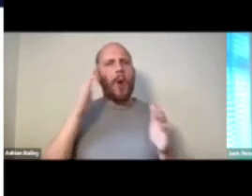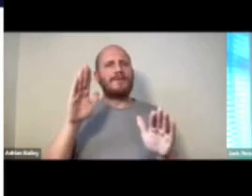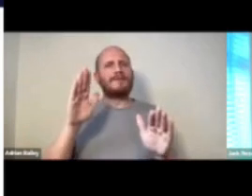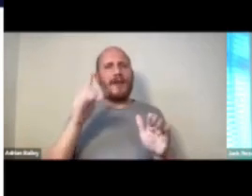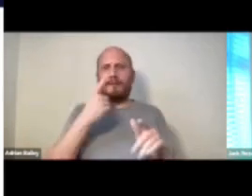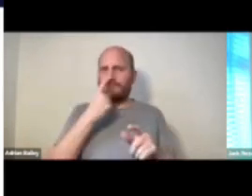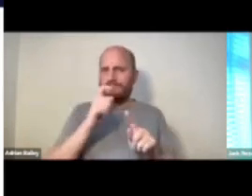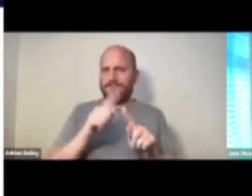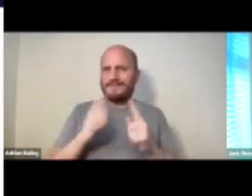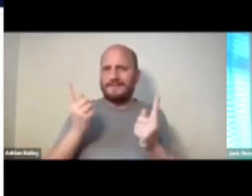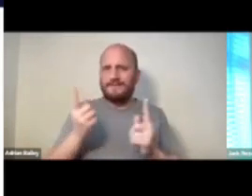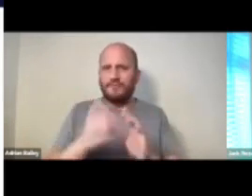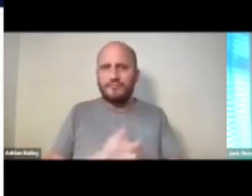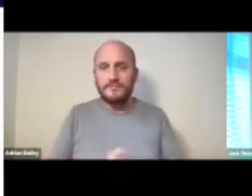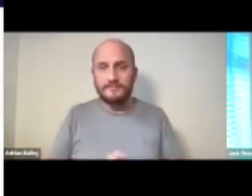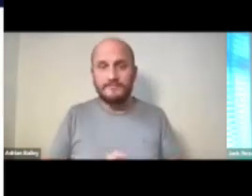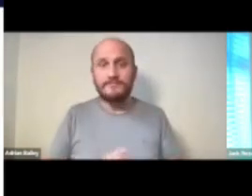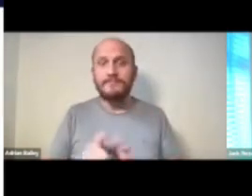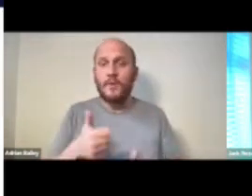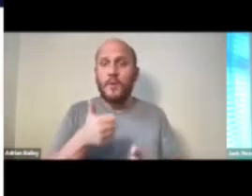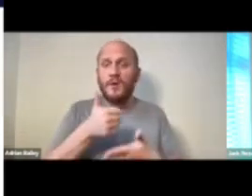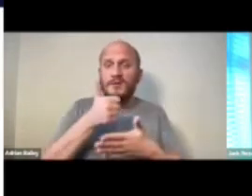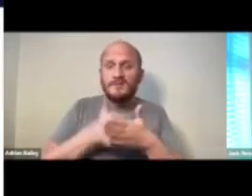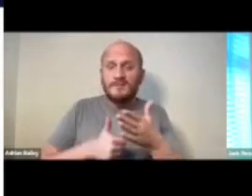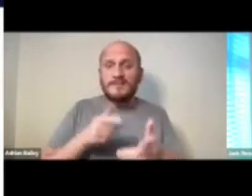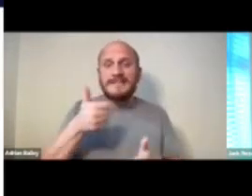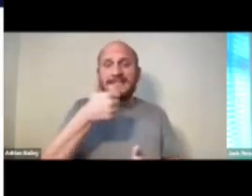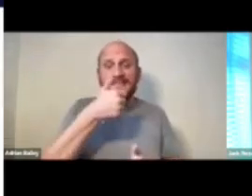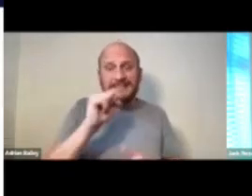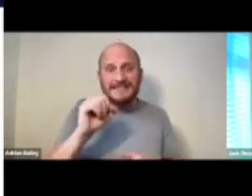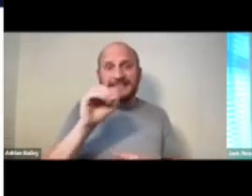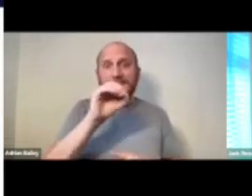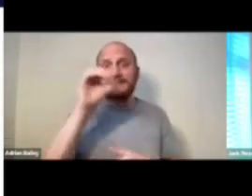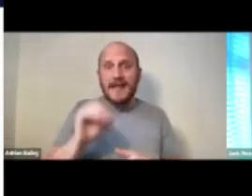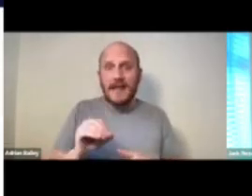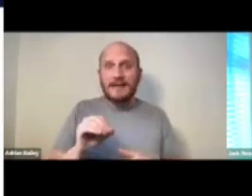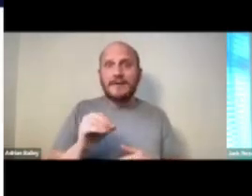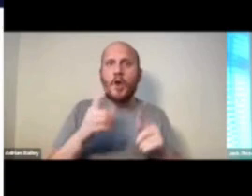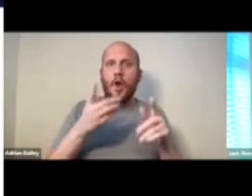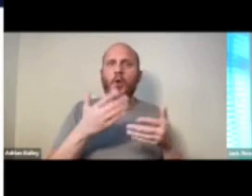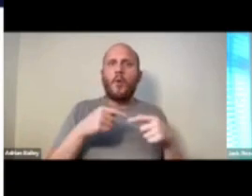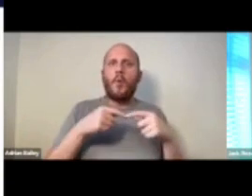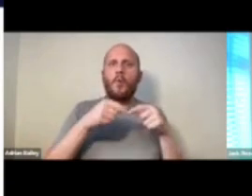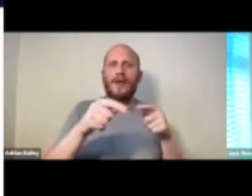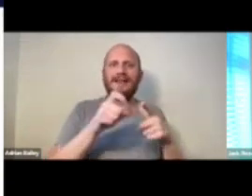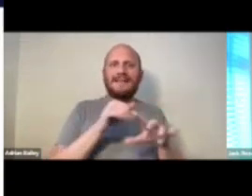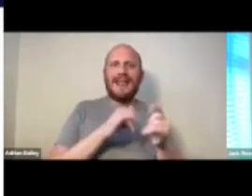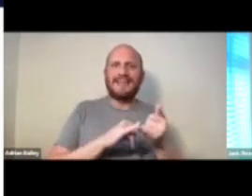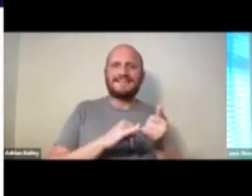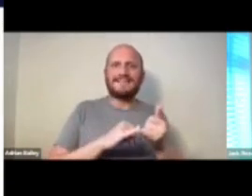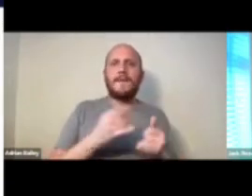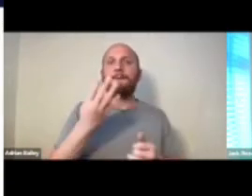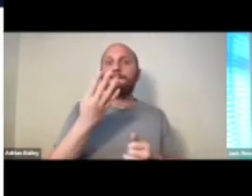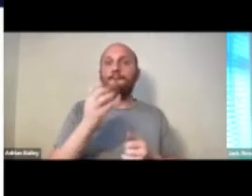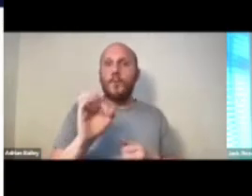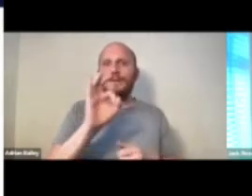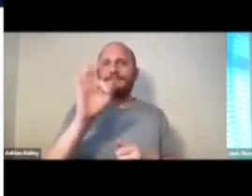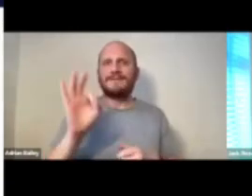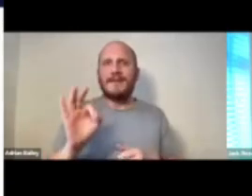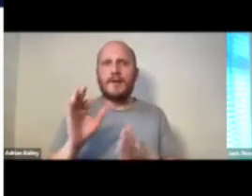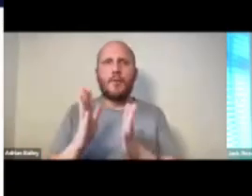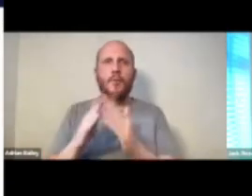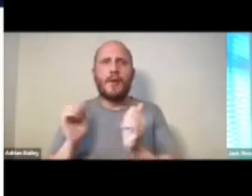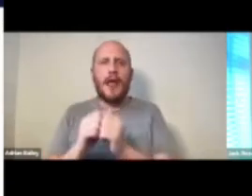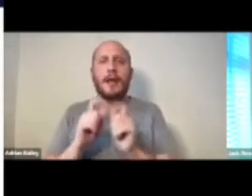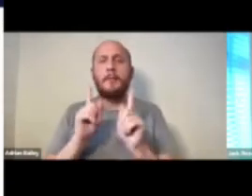point, I usually suggest 60% of surveys to be collected on weekdays and about 40% on weekends, but that can vary depending